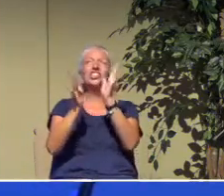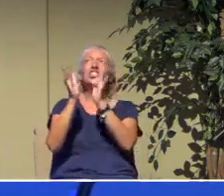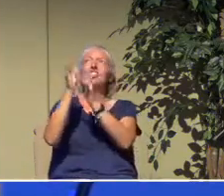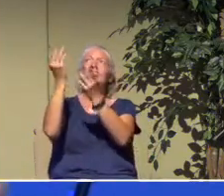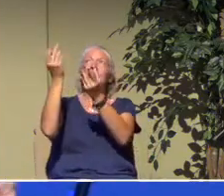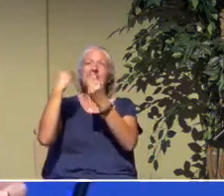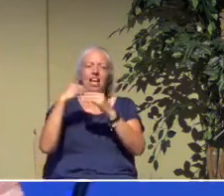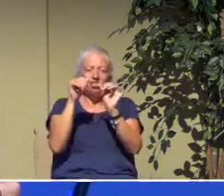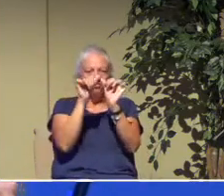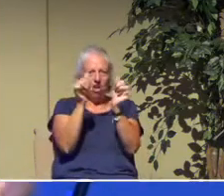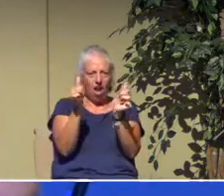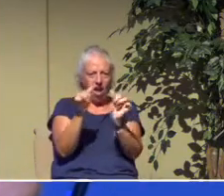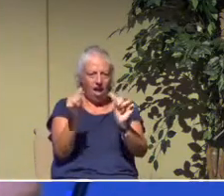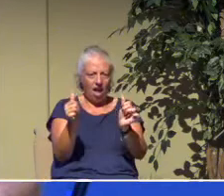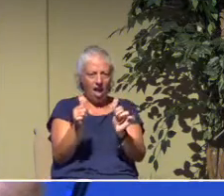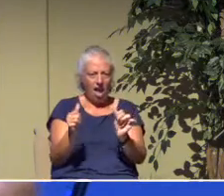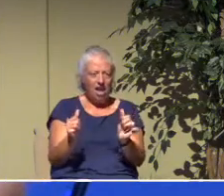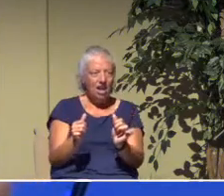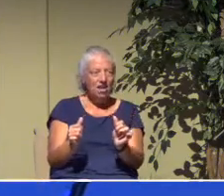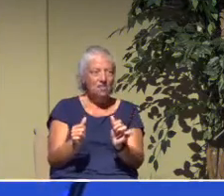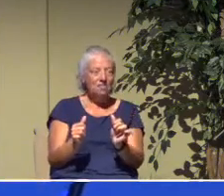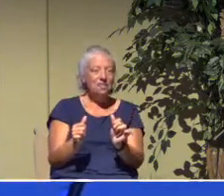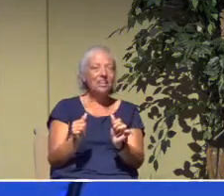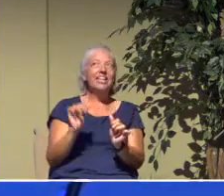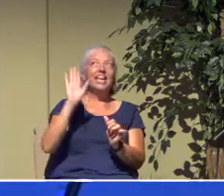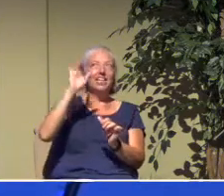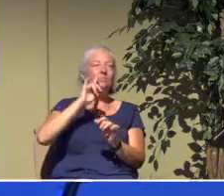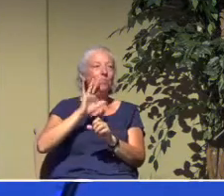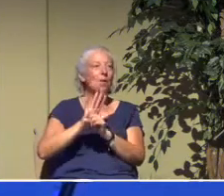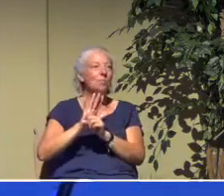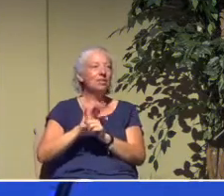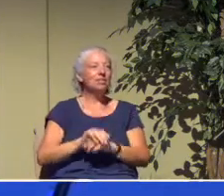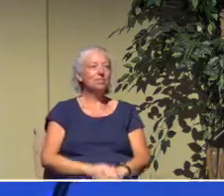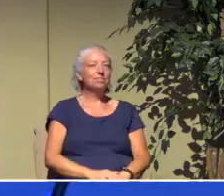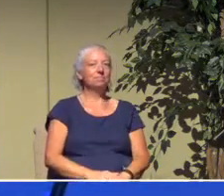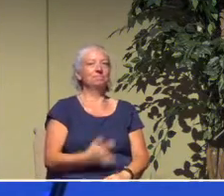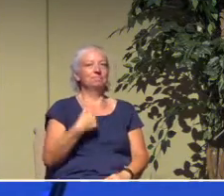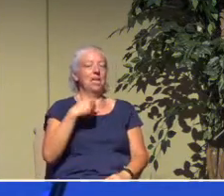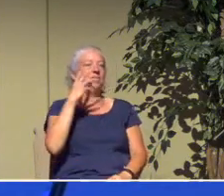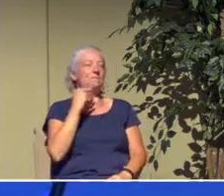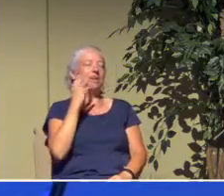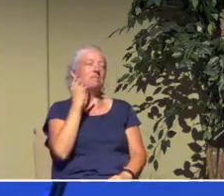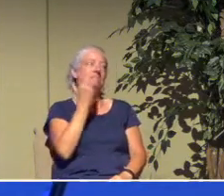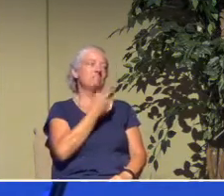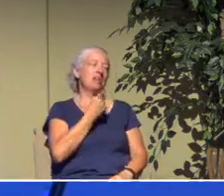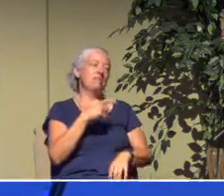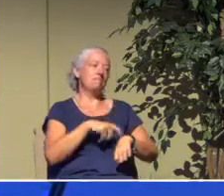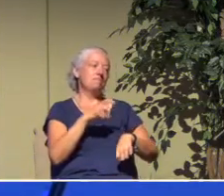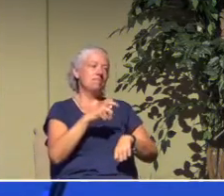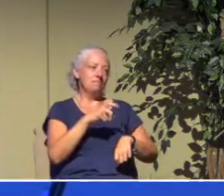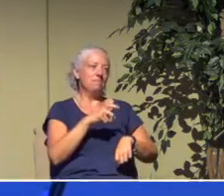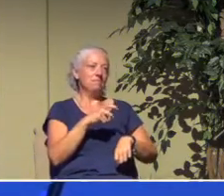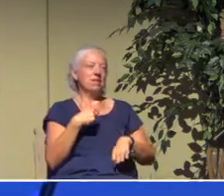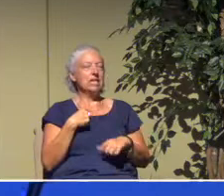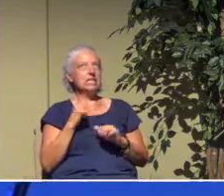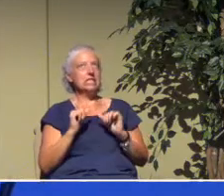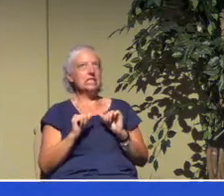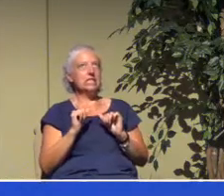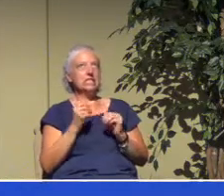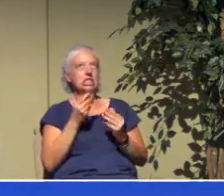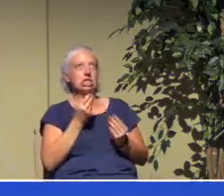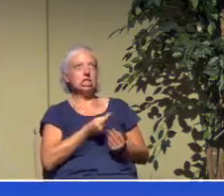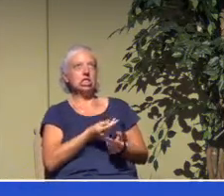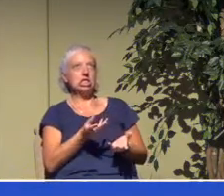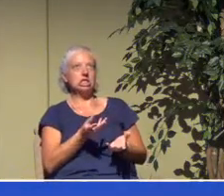us, his promise to you. Now, I had a beautiful moment. I debated whether to share this. I think God wants me to share